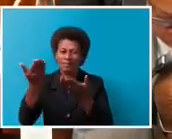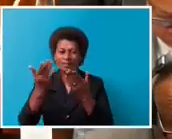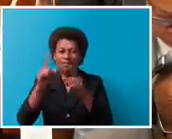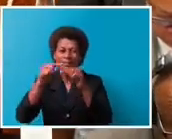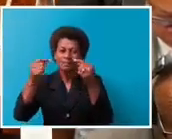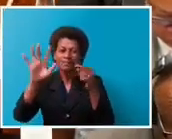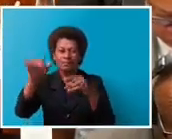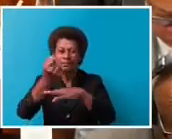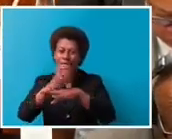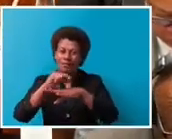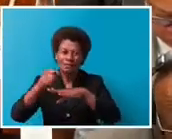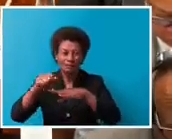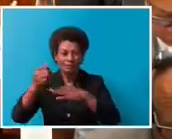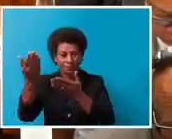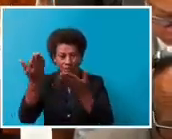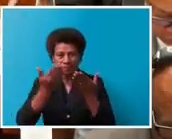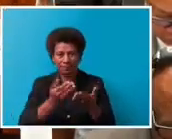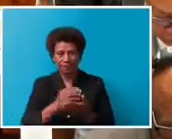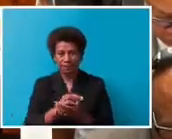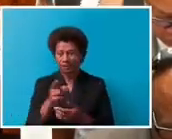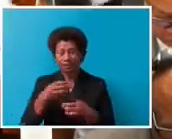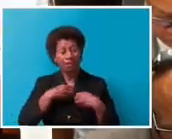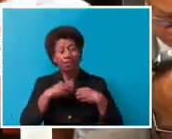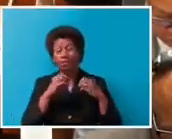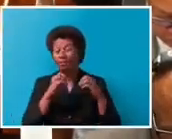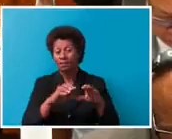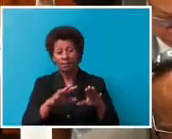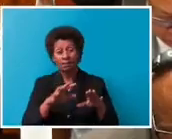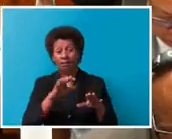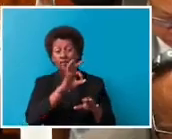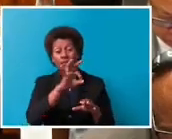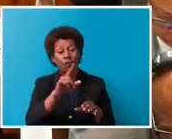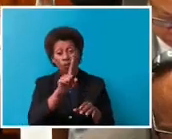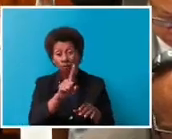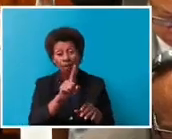actually completely, not one of them from the opposition,